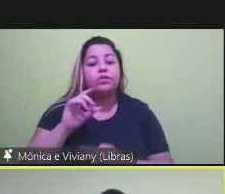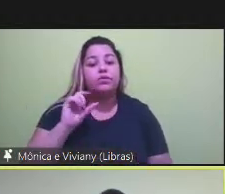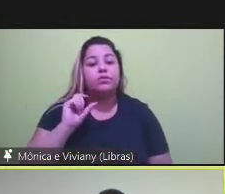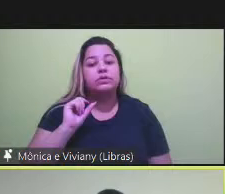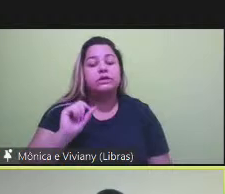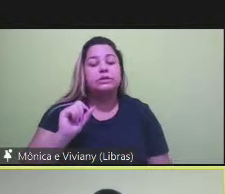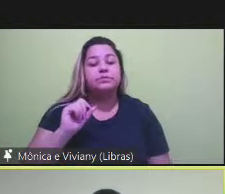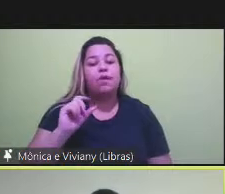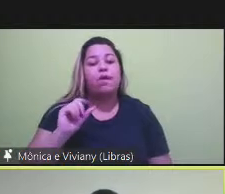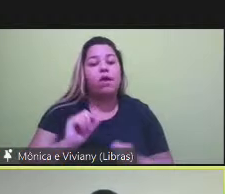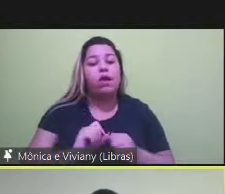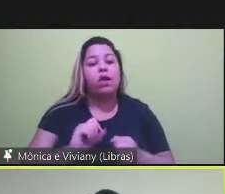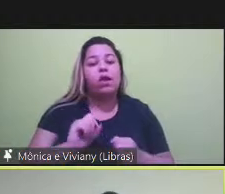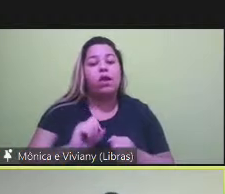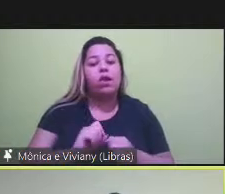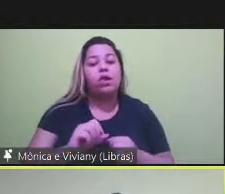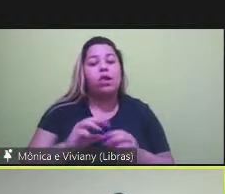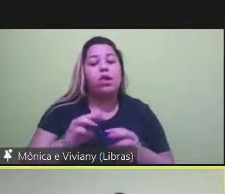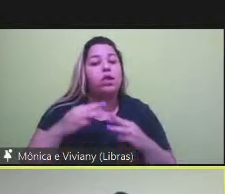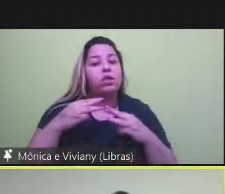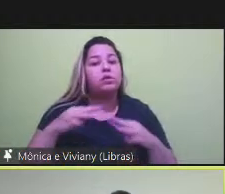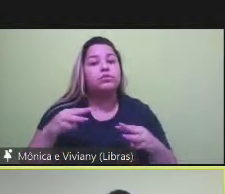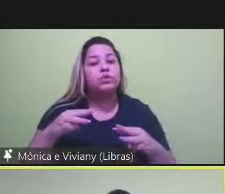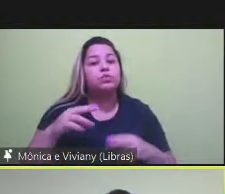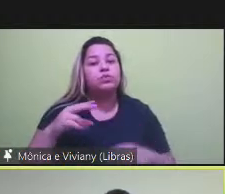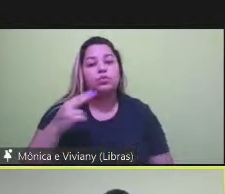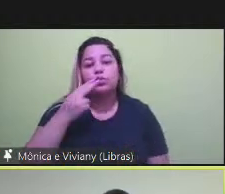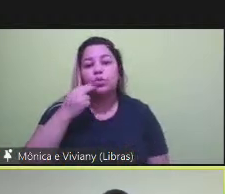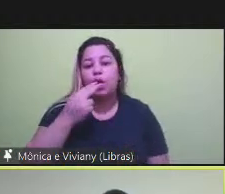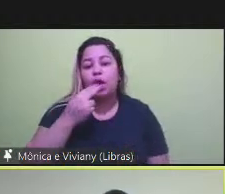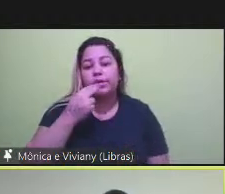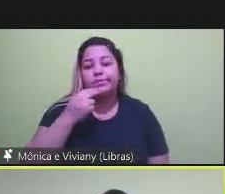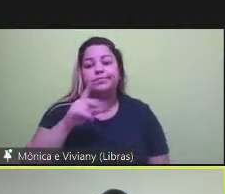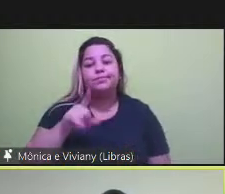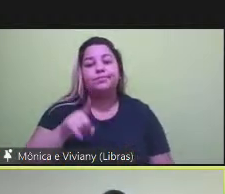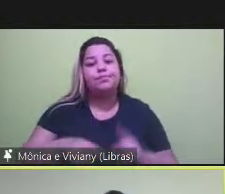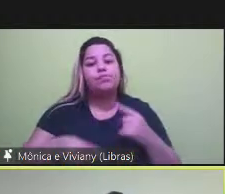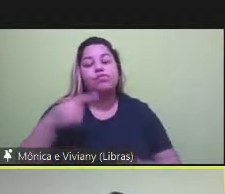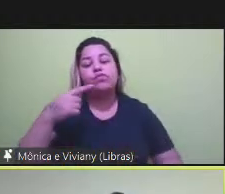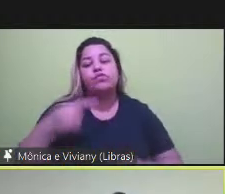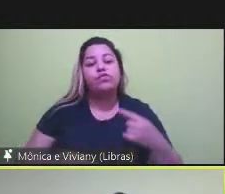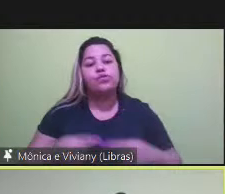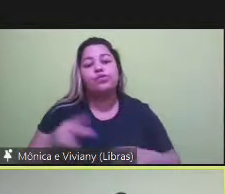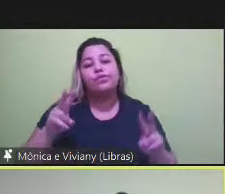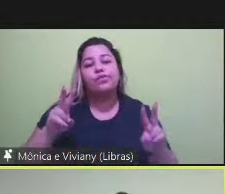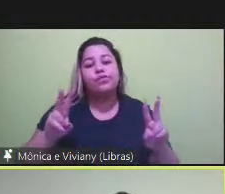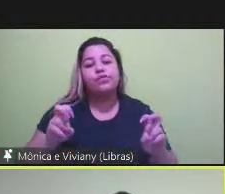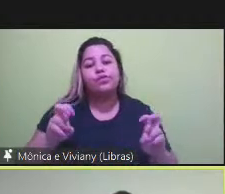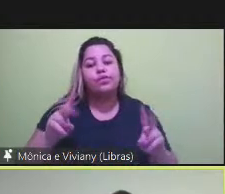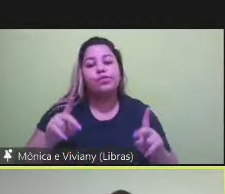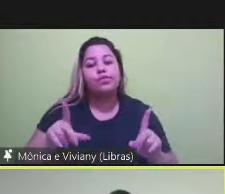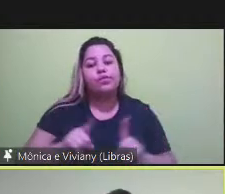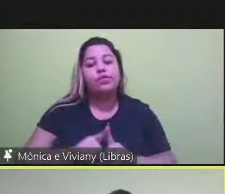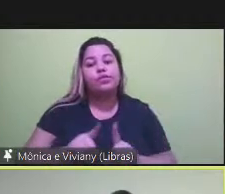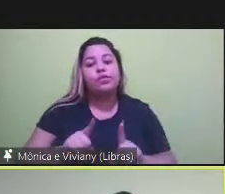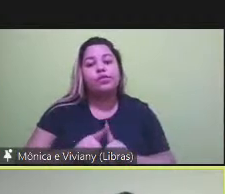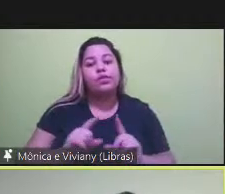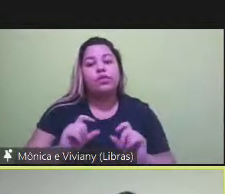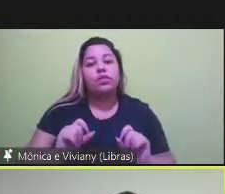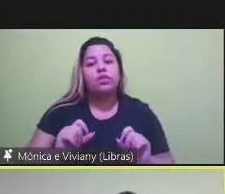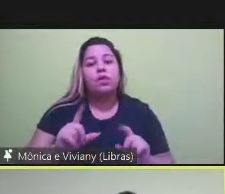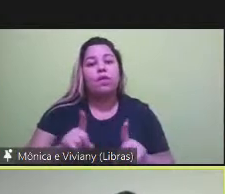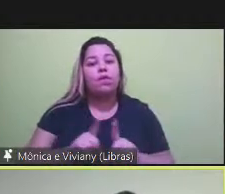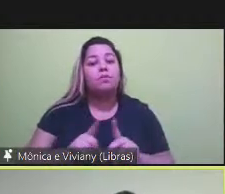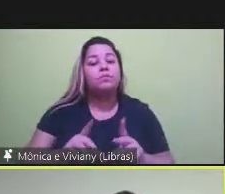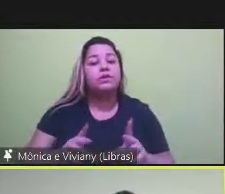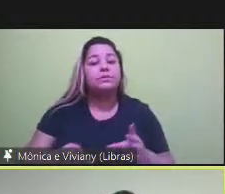that we perform monthly meetings between the nutritionists to discuss the themes related to nutrition,